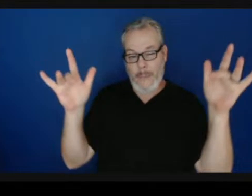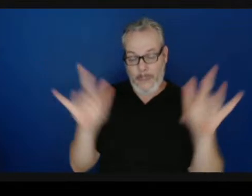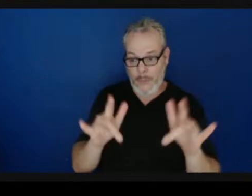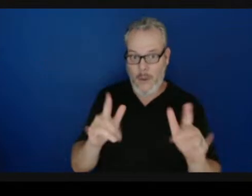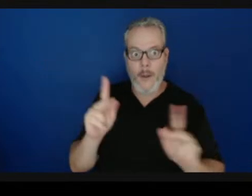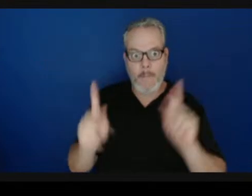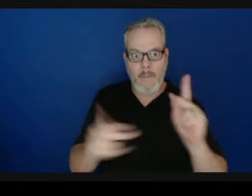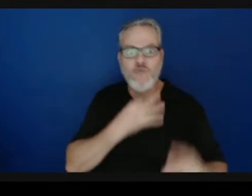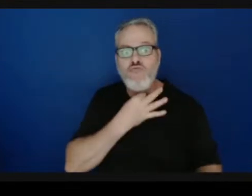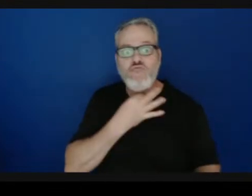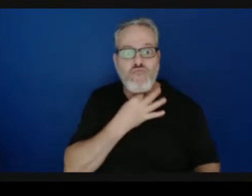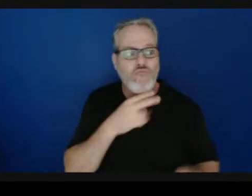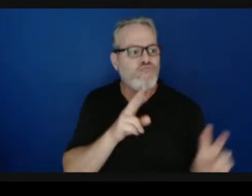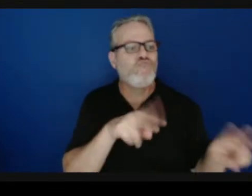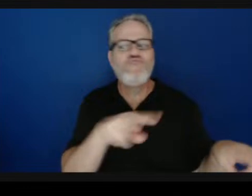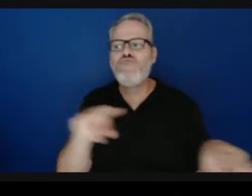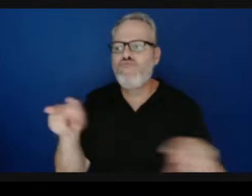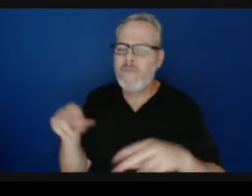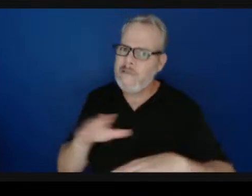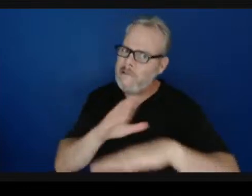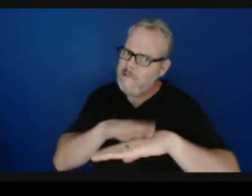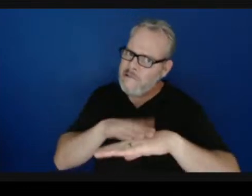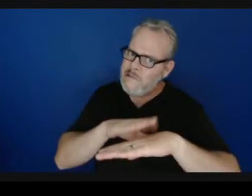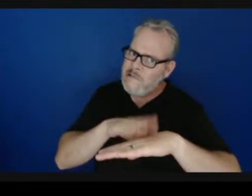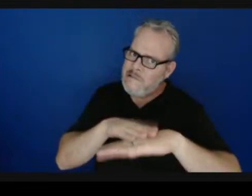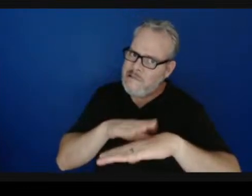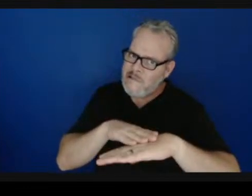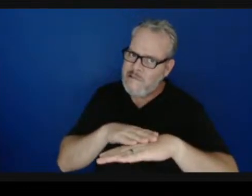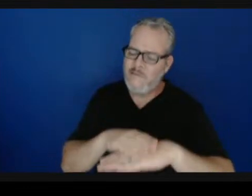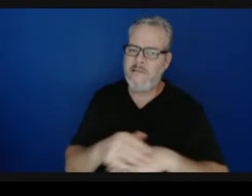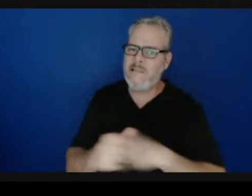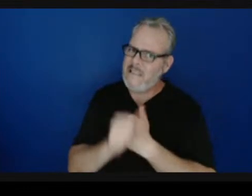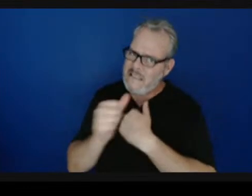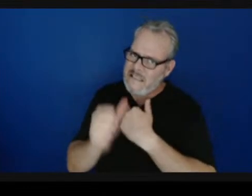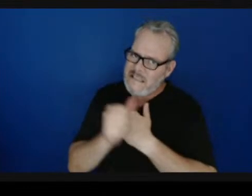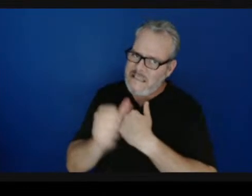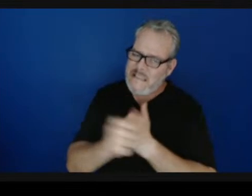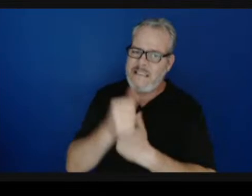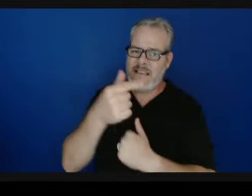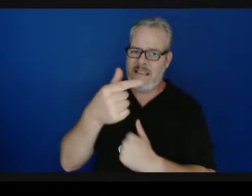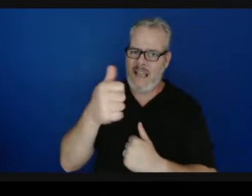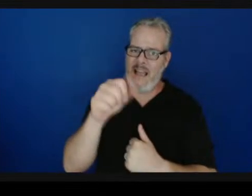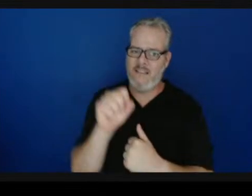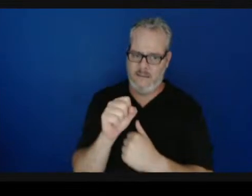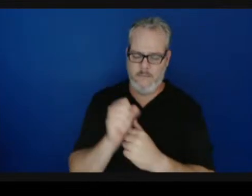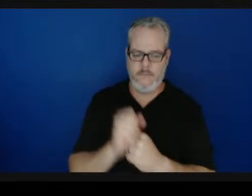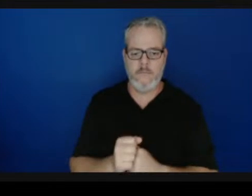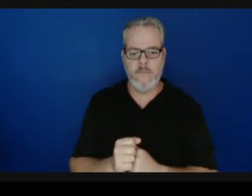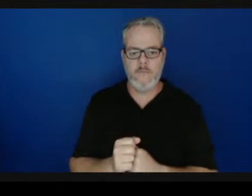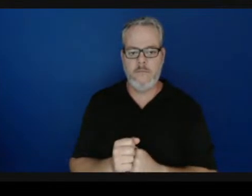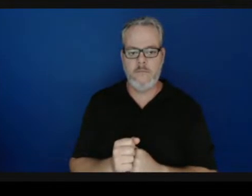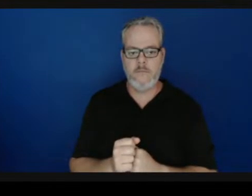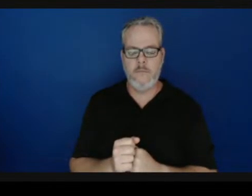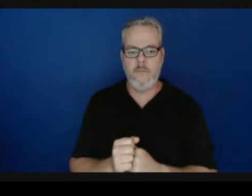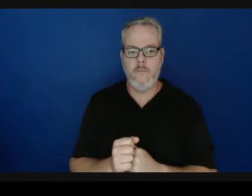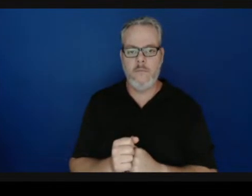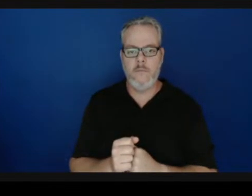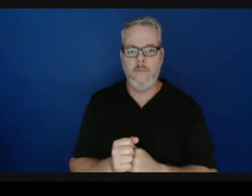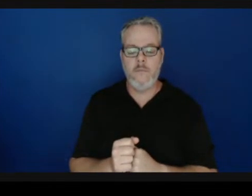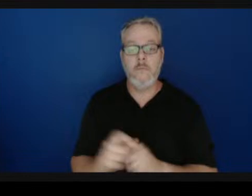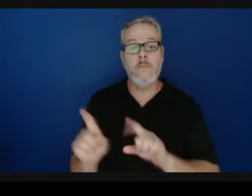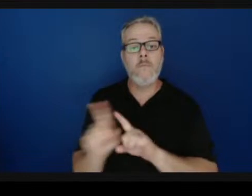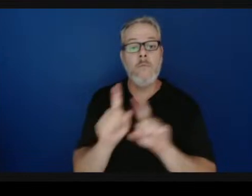down there in the first place, if you're wondering. So that is the gas there. I thought we could as well turn to our